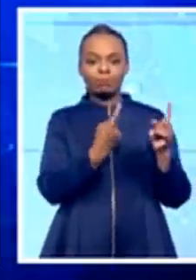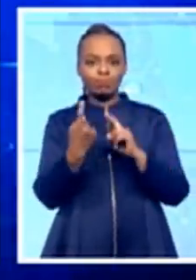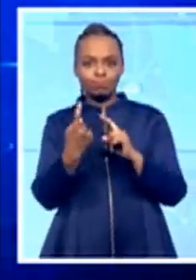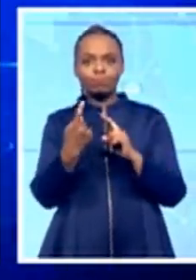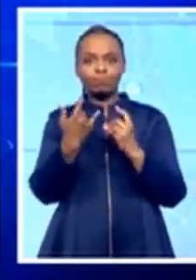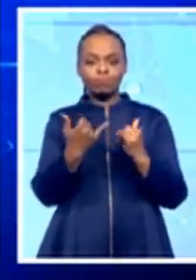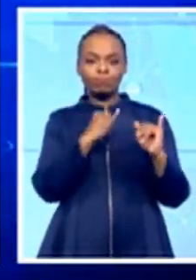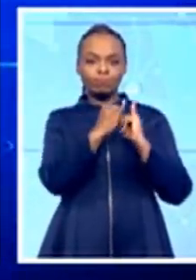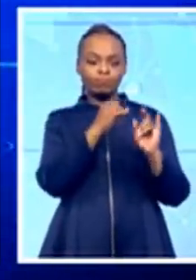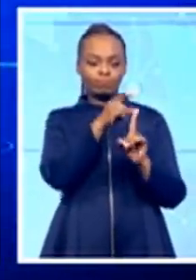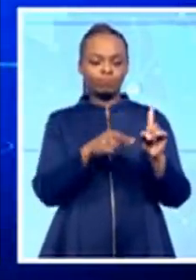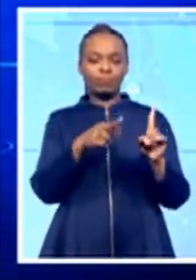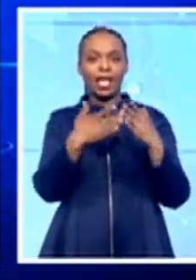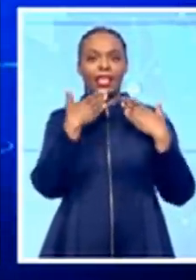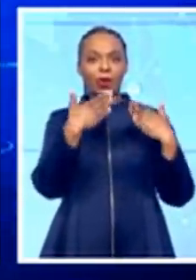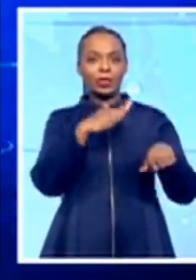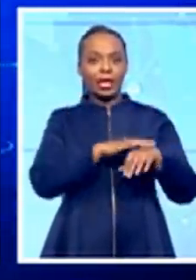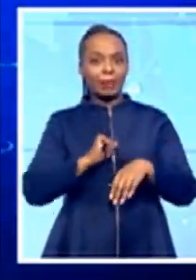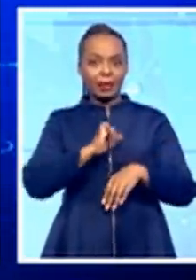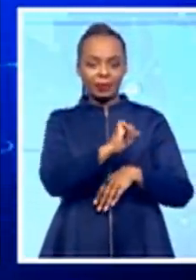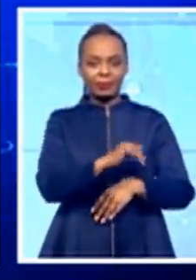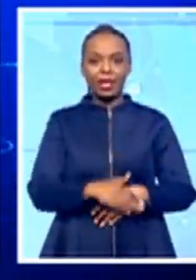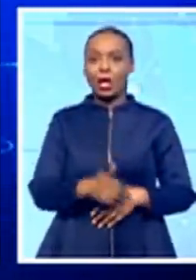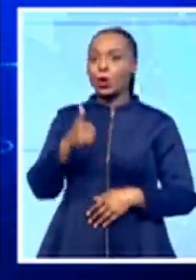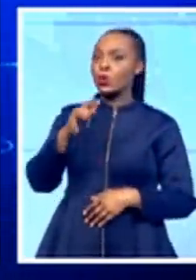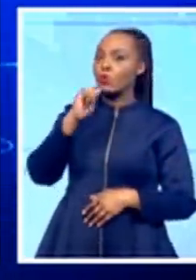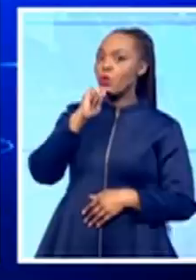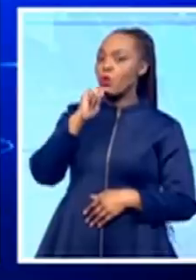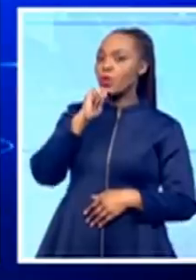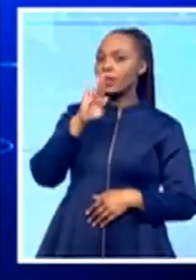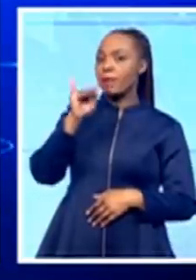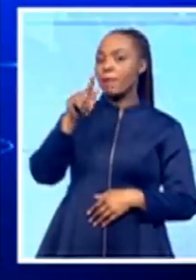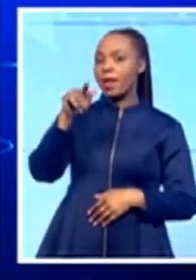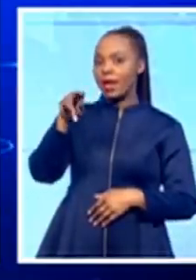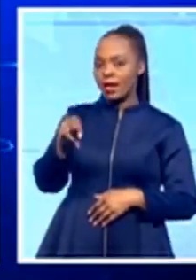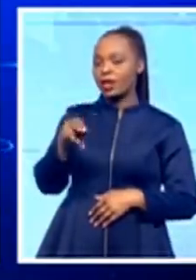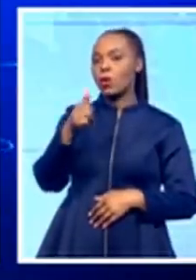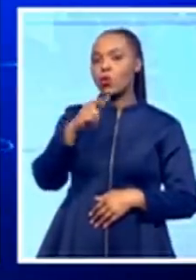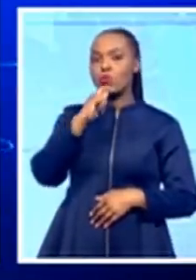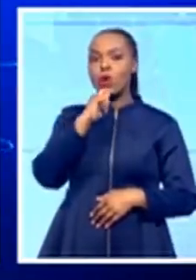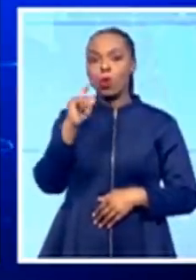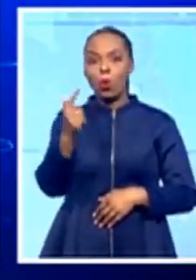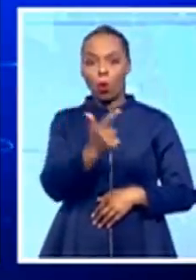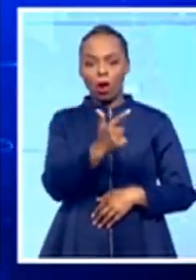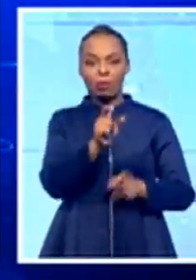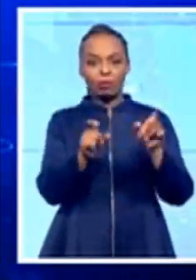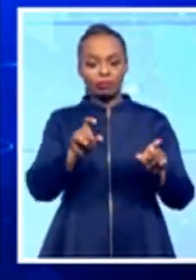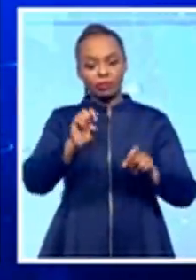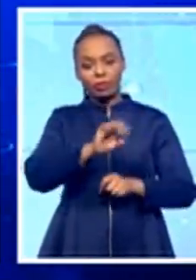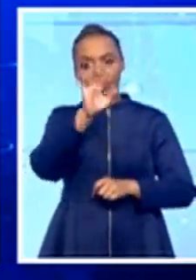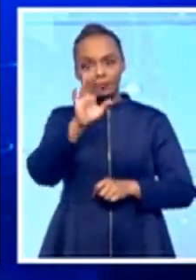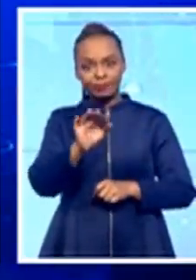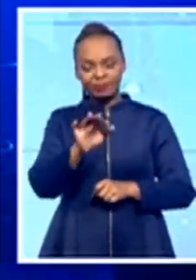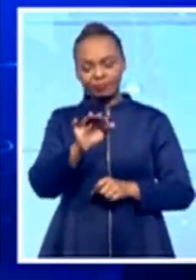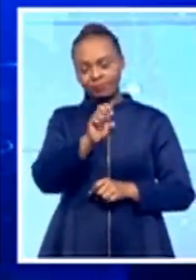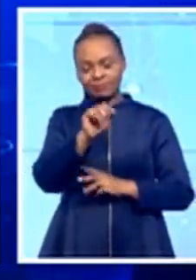Good morning, Blaine, and good morning to all the viewers of SABC. Firstly, what's your reaction? What's the foundation's reaction to